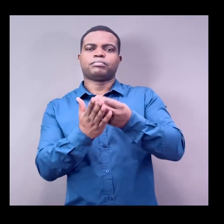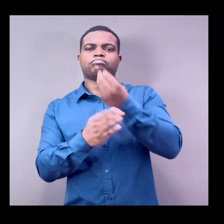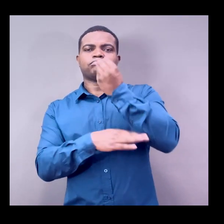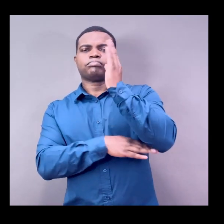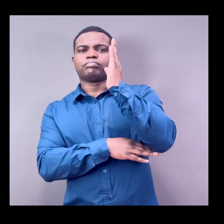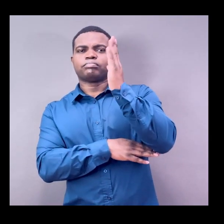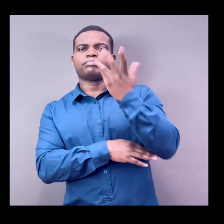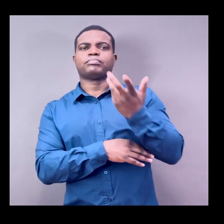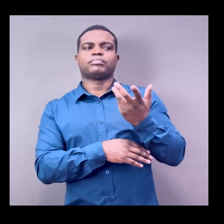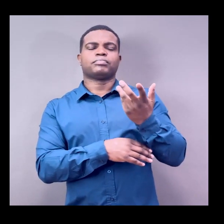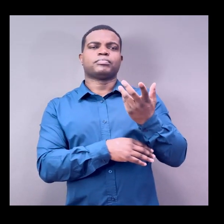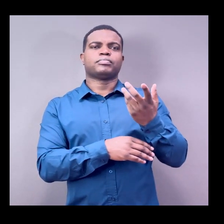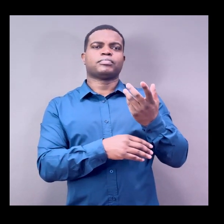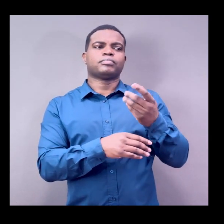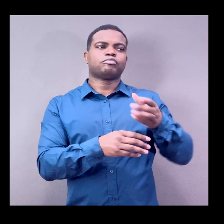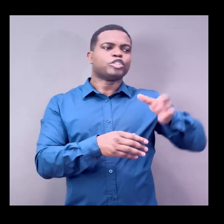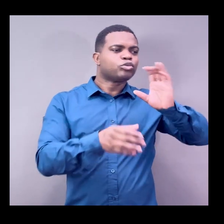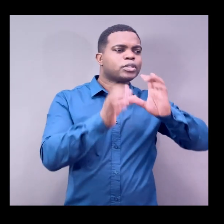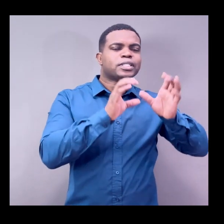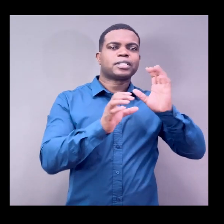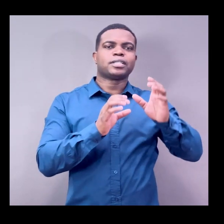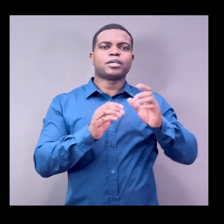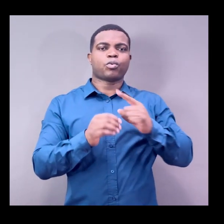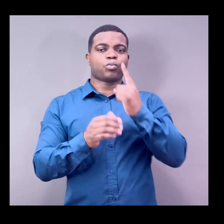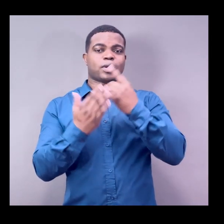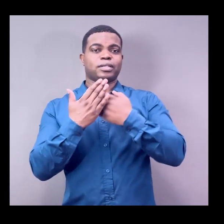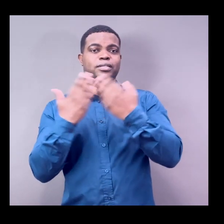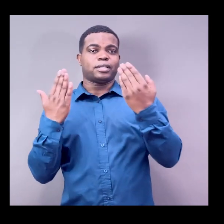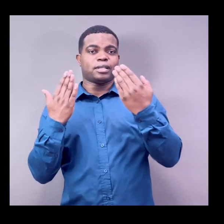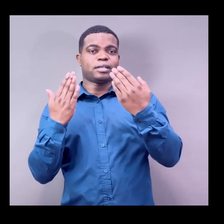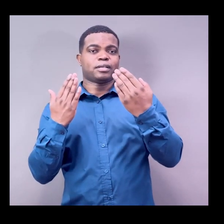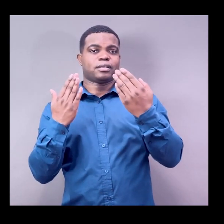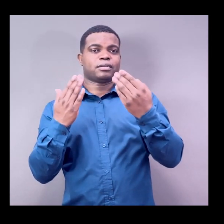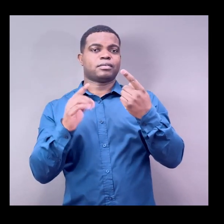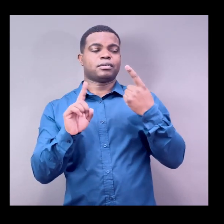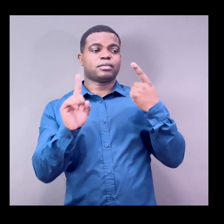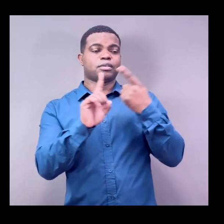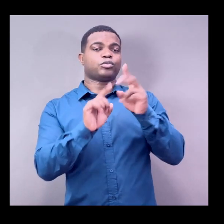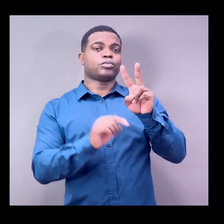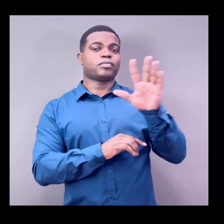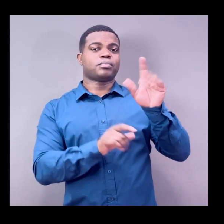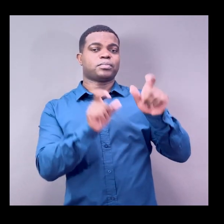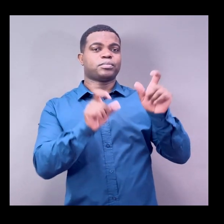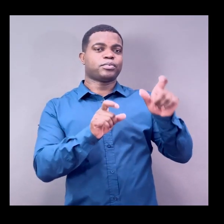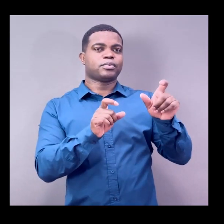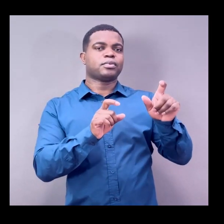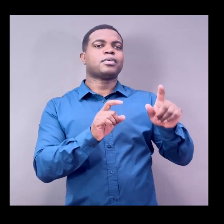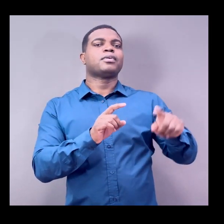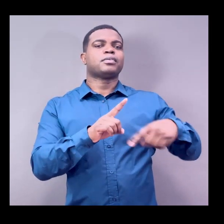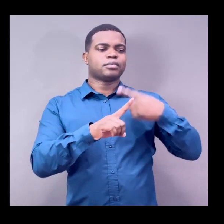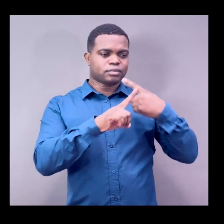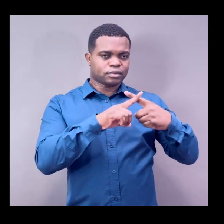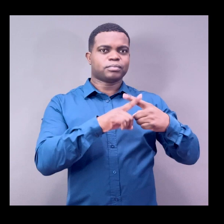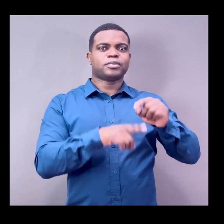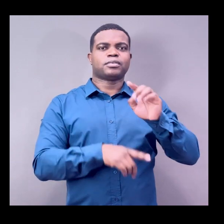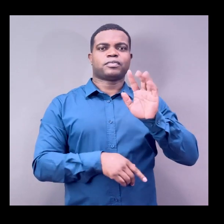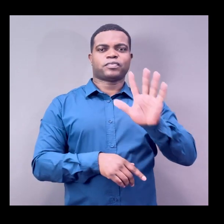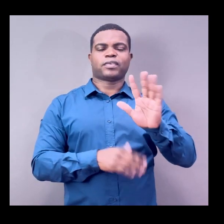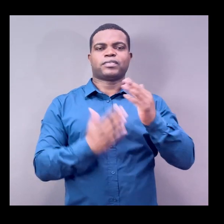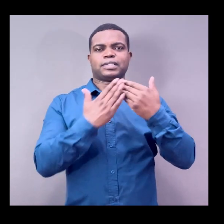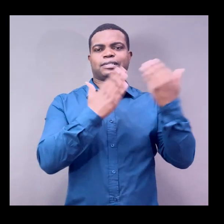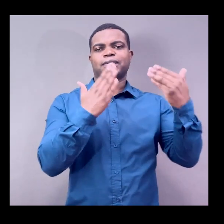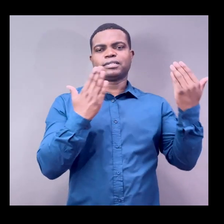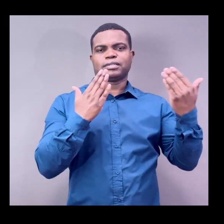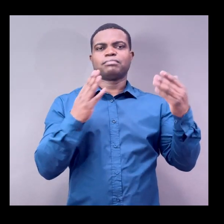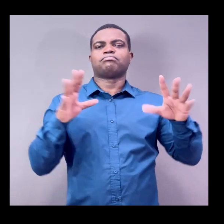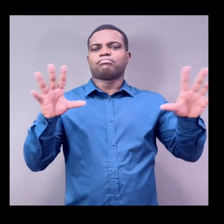you are going to be getting for 5 days. You can see 5 days here. So let's say we have training for 5 days, that means